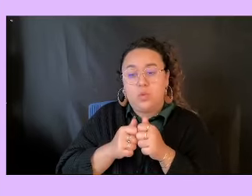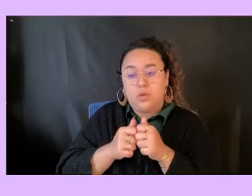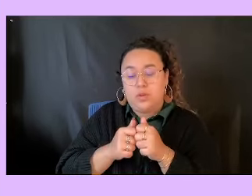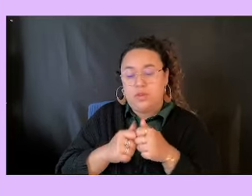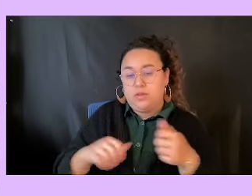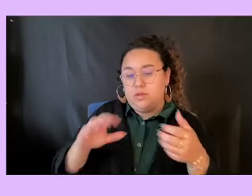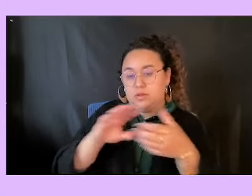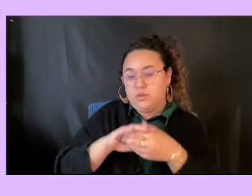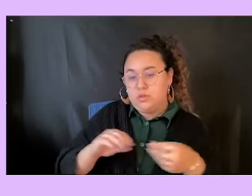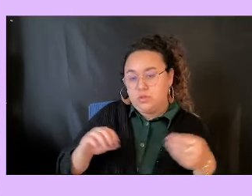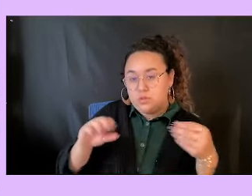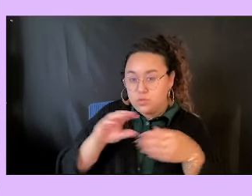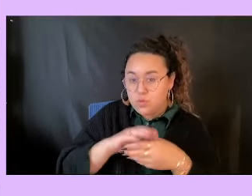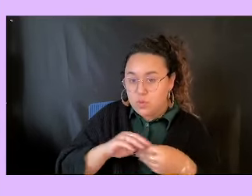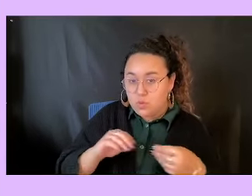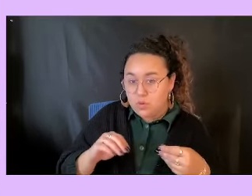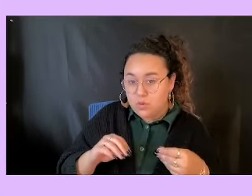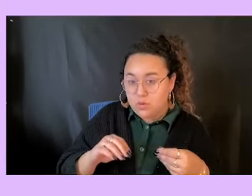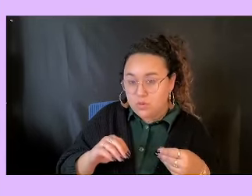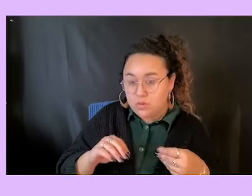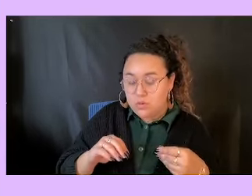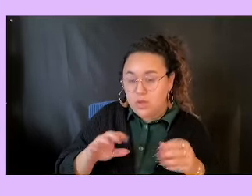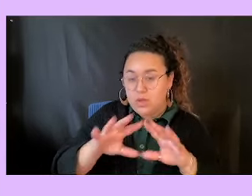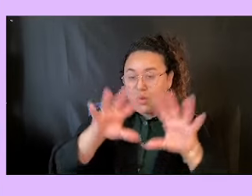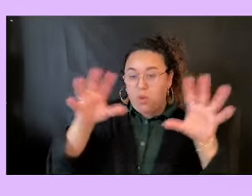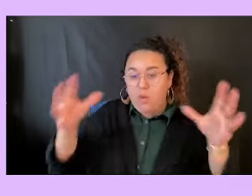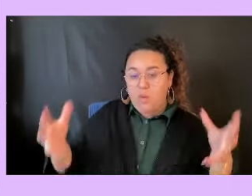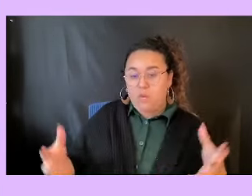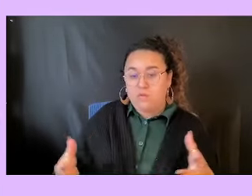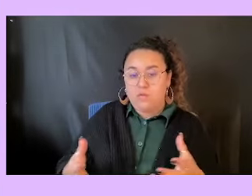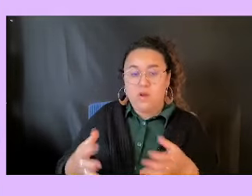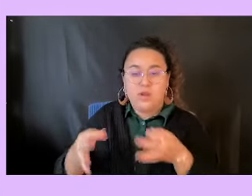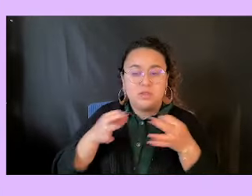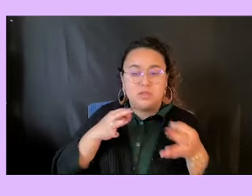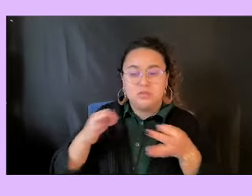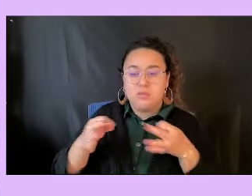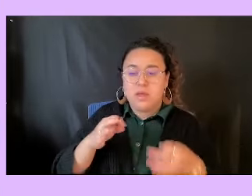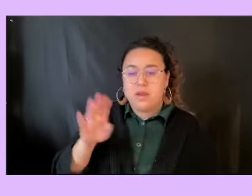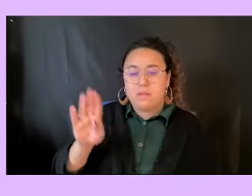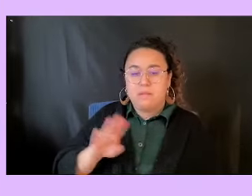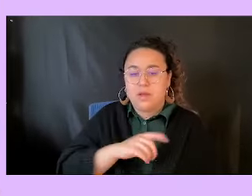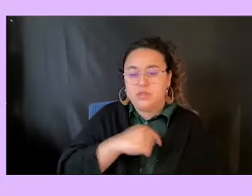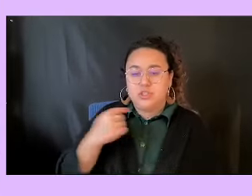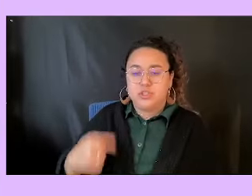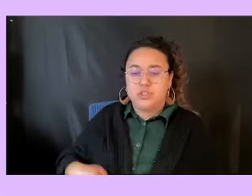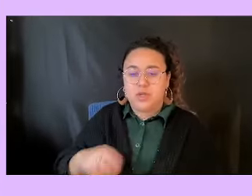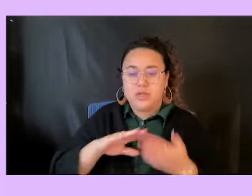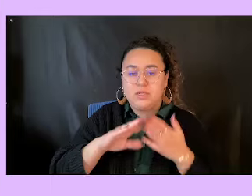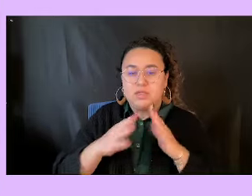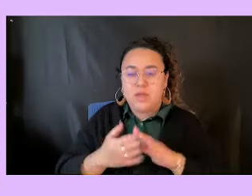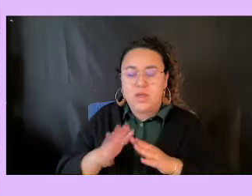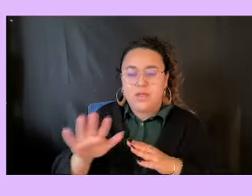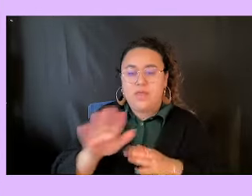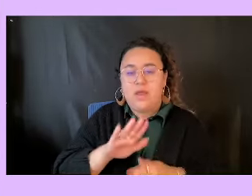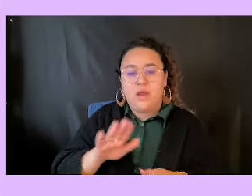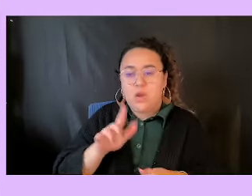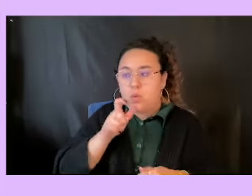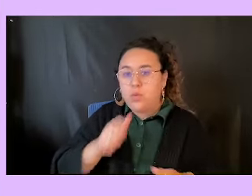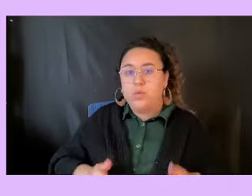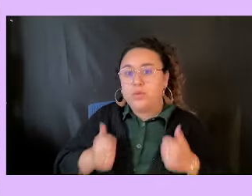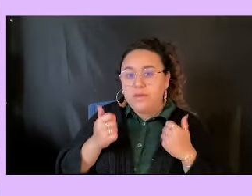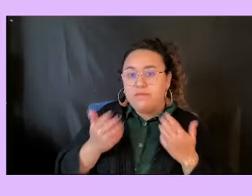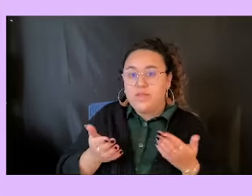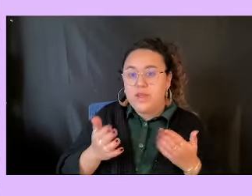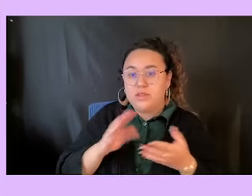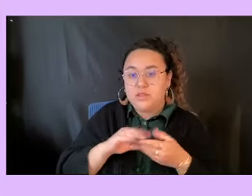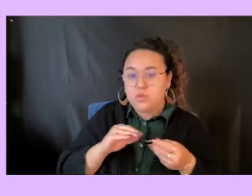stories and oral interviews of Boston Chinatown residents' stories and interviews with them. So what's really